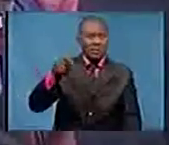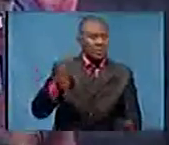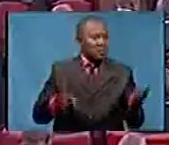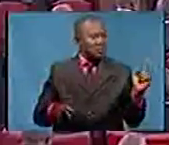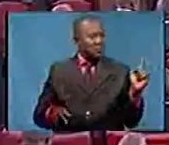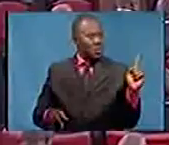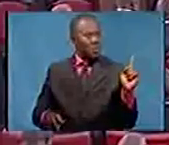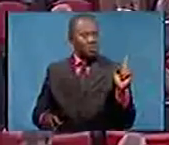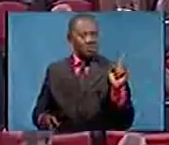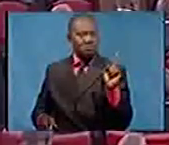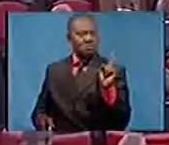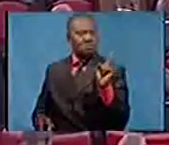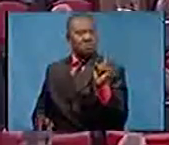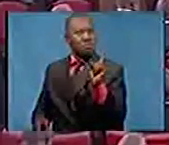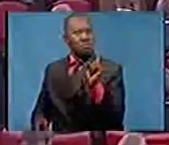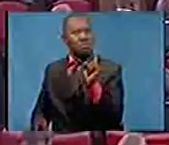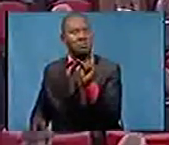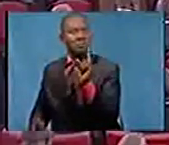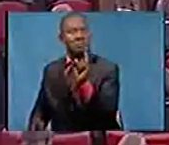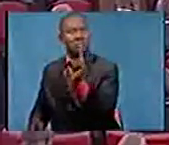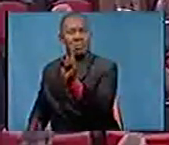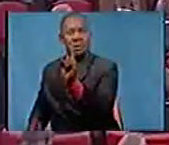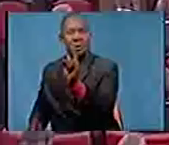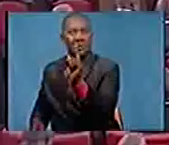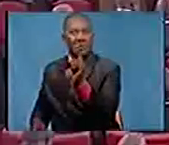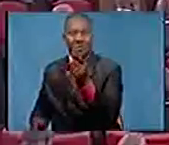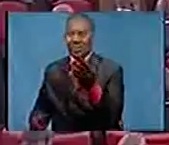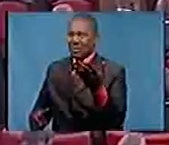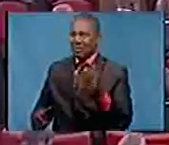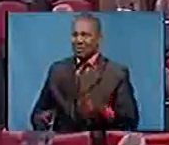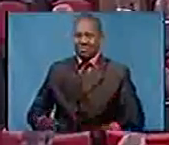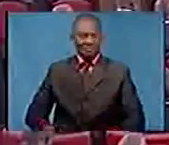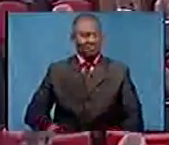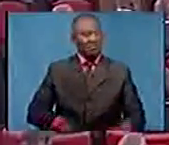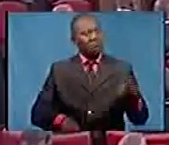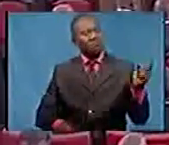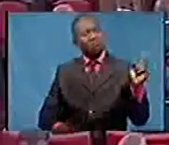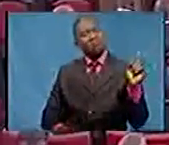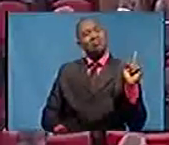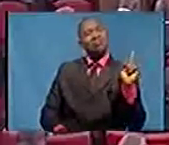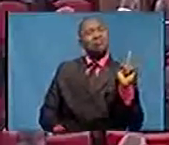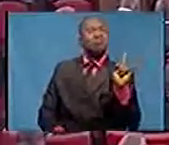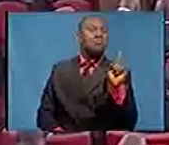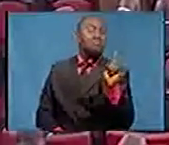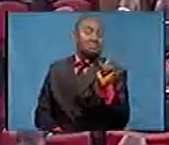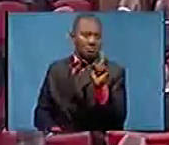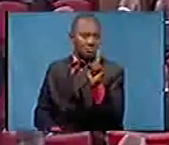here to answer to this charge. Very last casual.